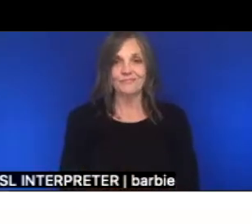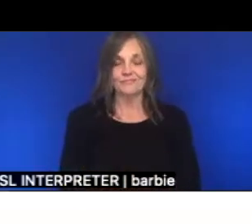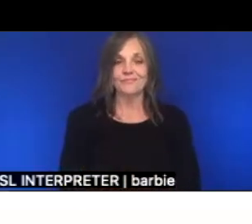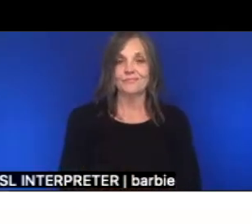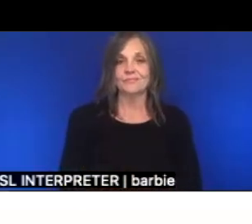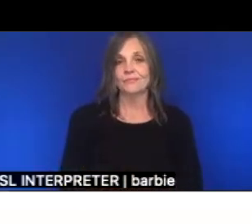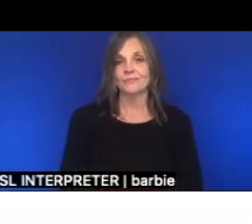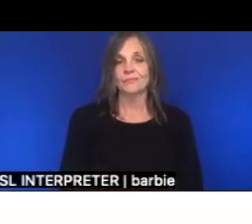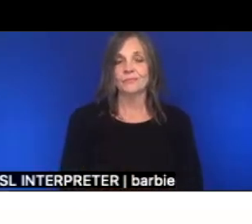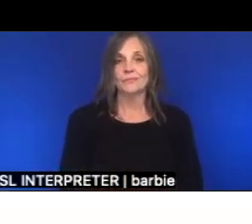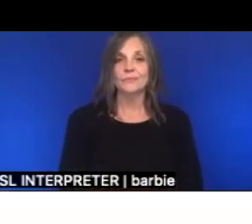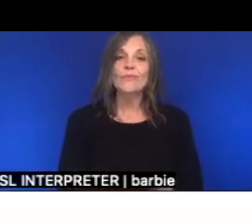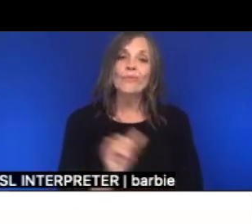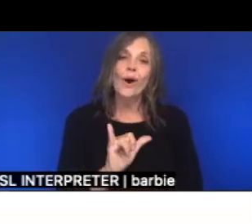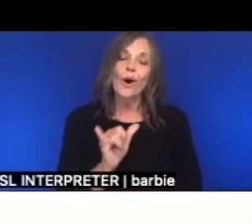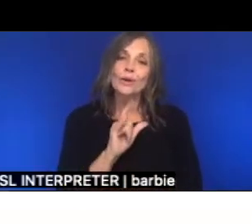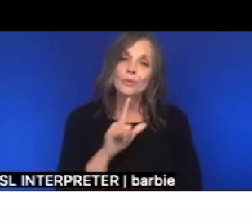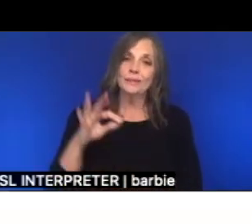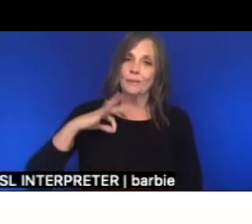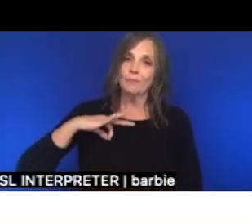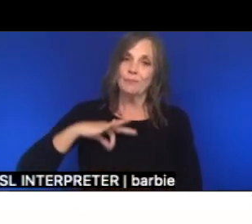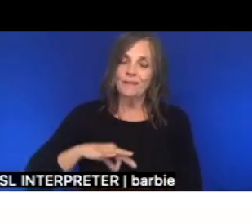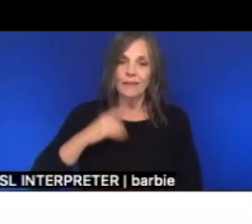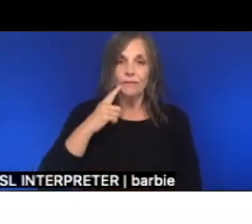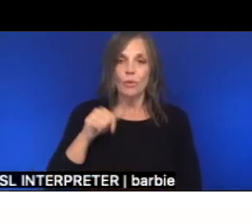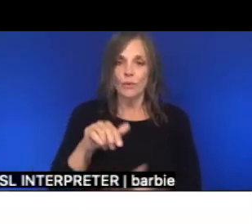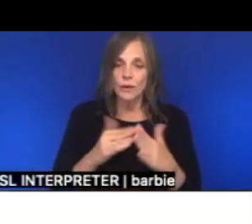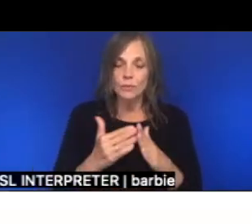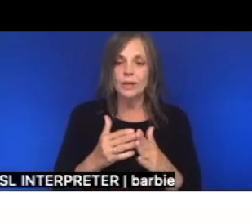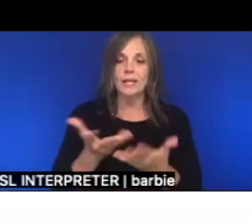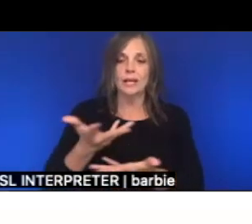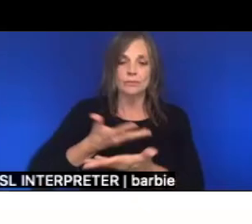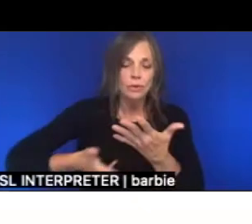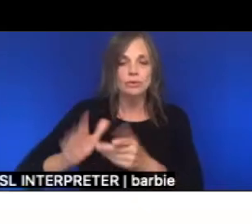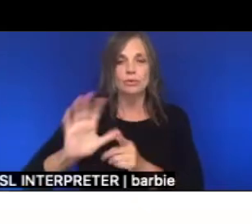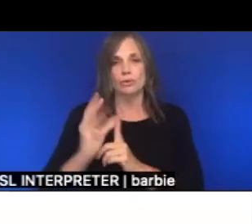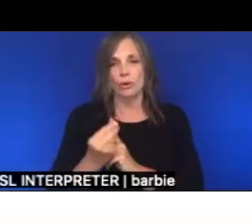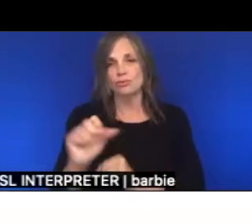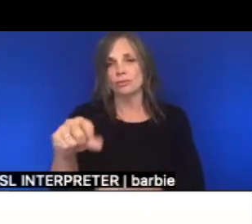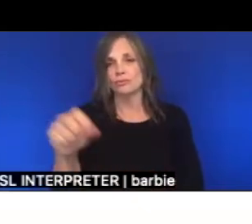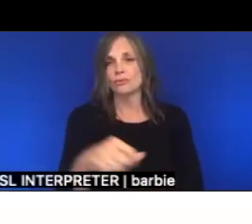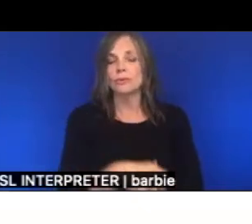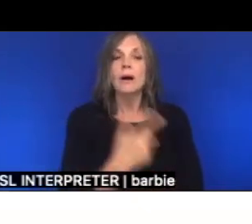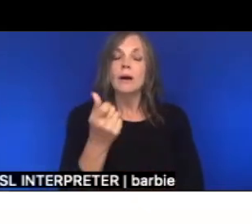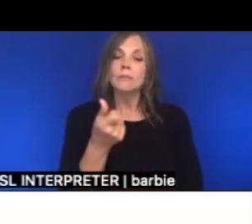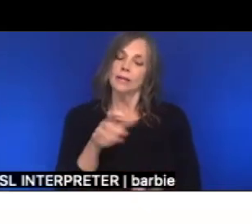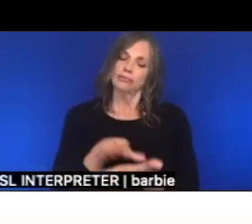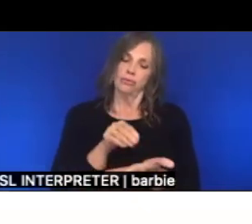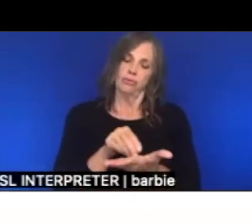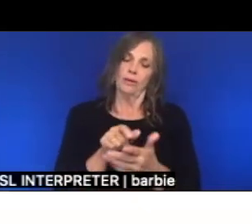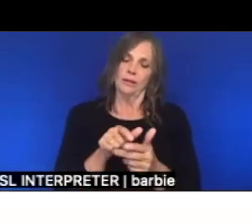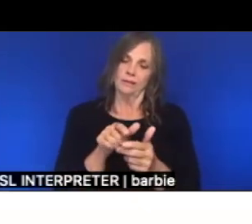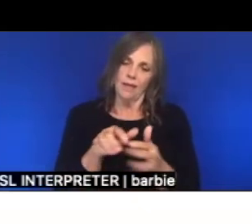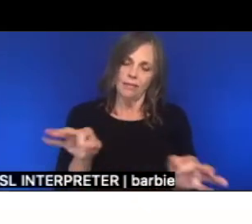it's also like a benefit for the cognitive and the social and cultural aspect, because learning a language is also